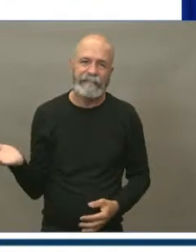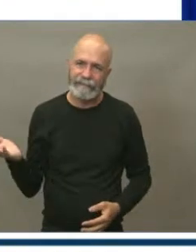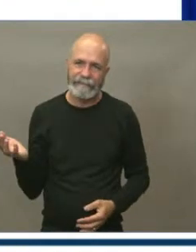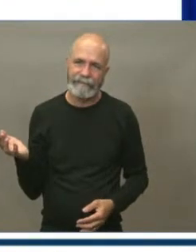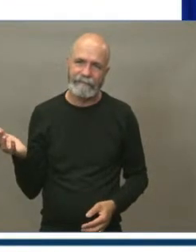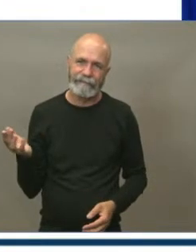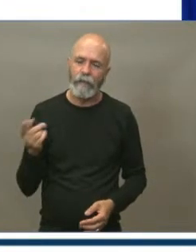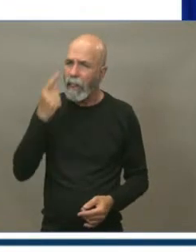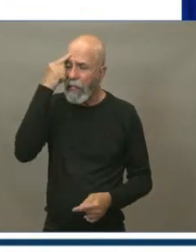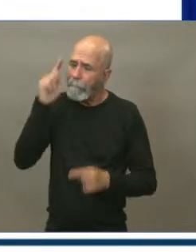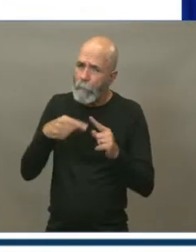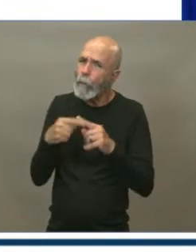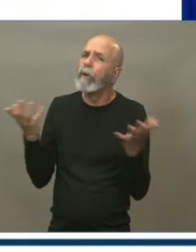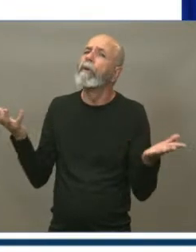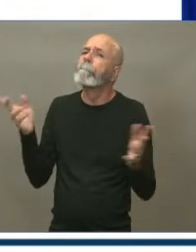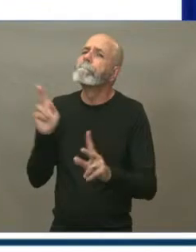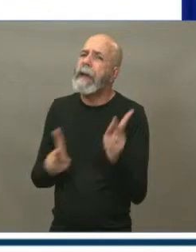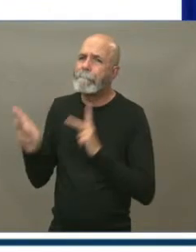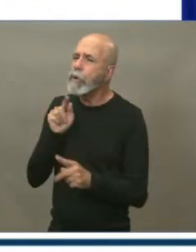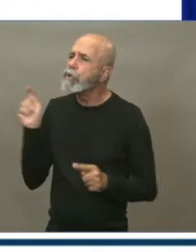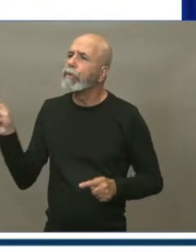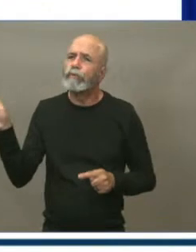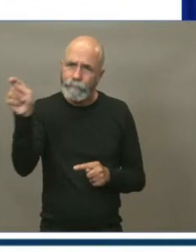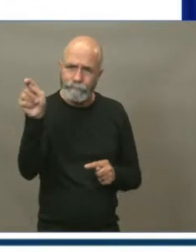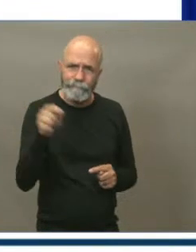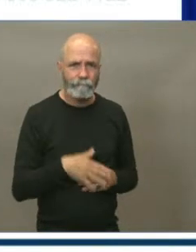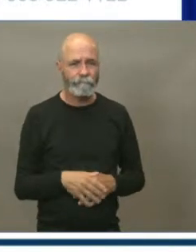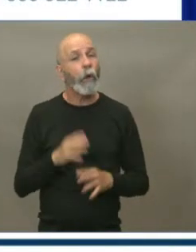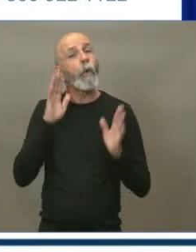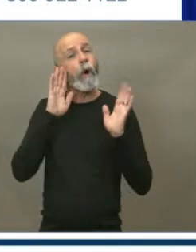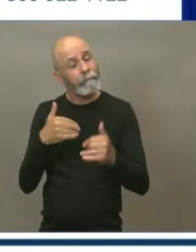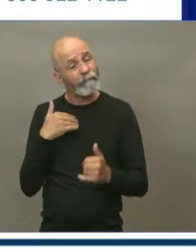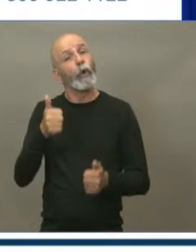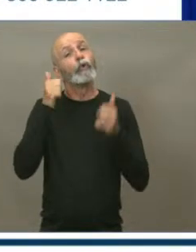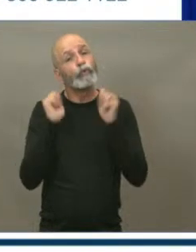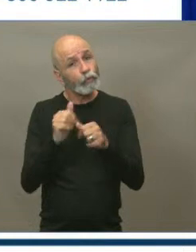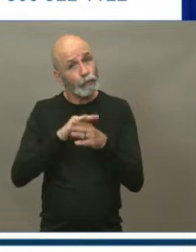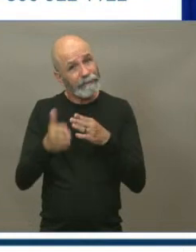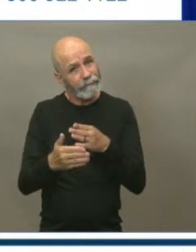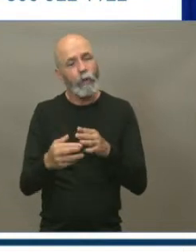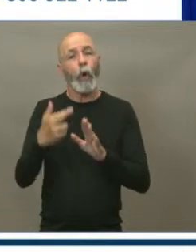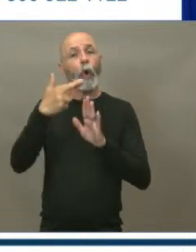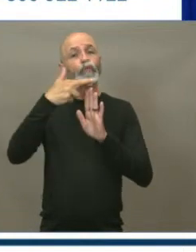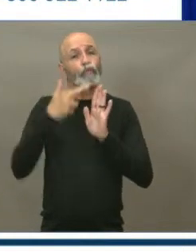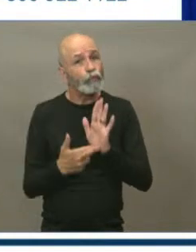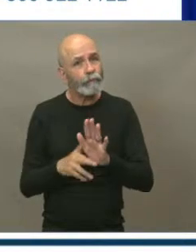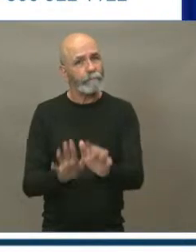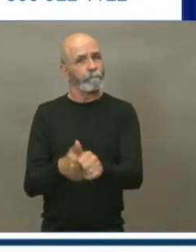around you. Have a good weekend, follow protocols, stay close to home, please.